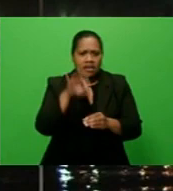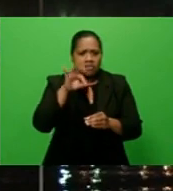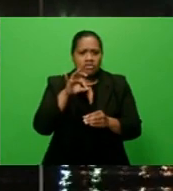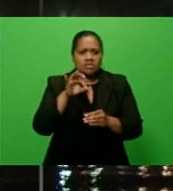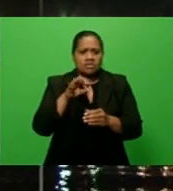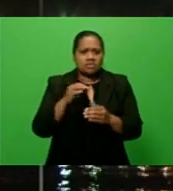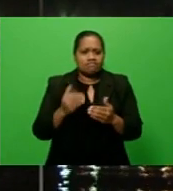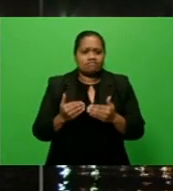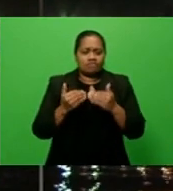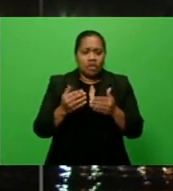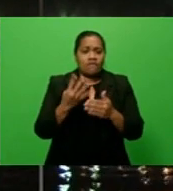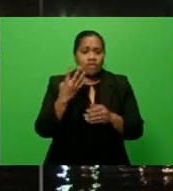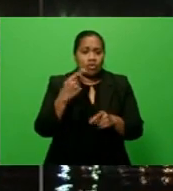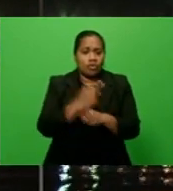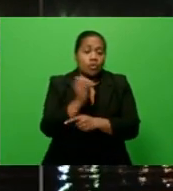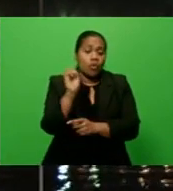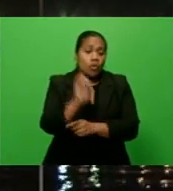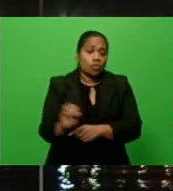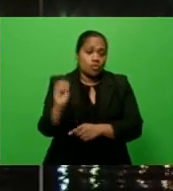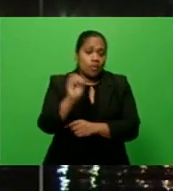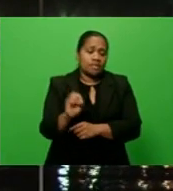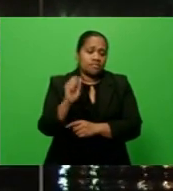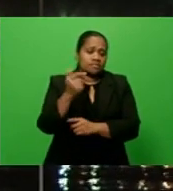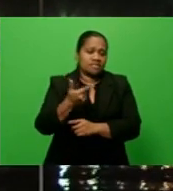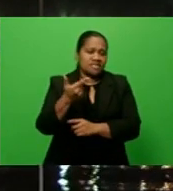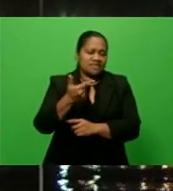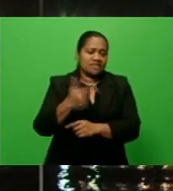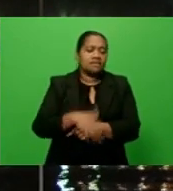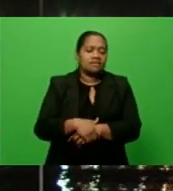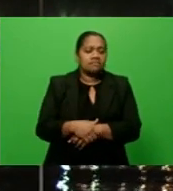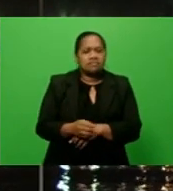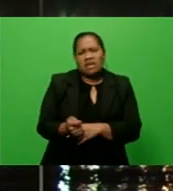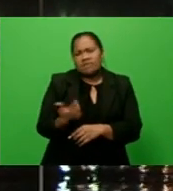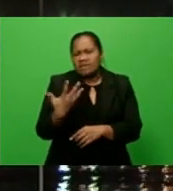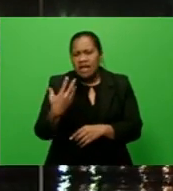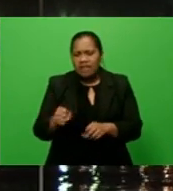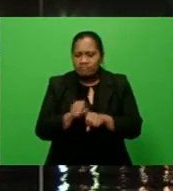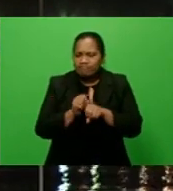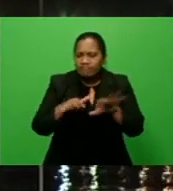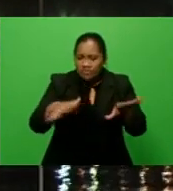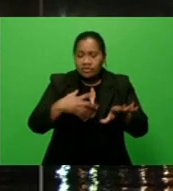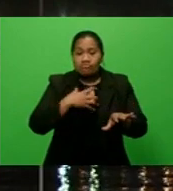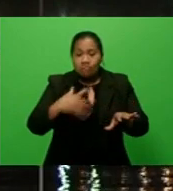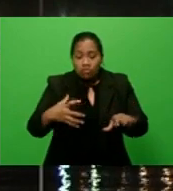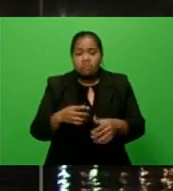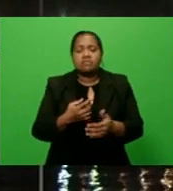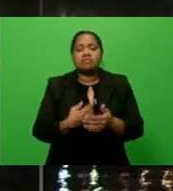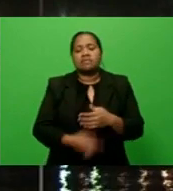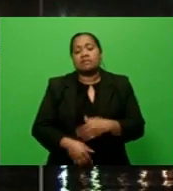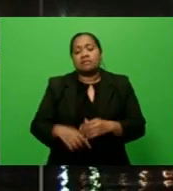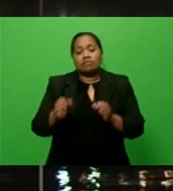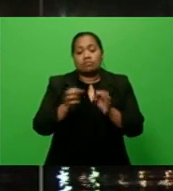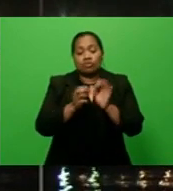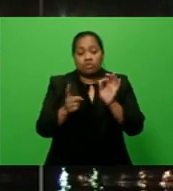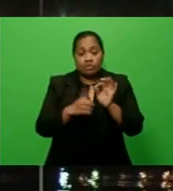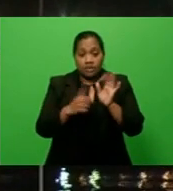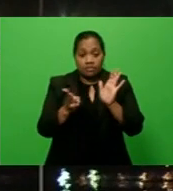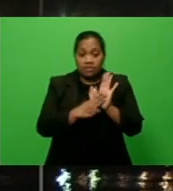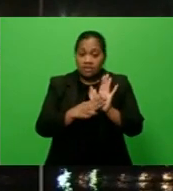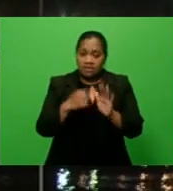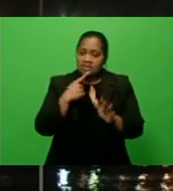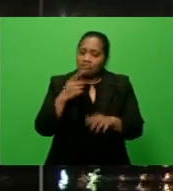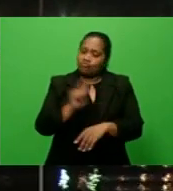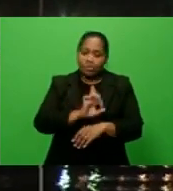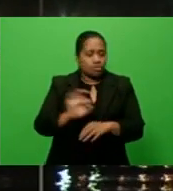weeks to October the 17th. But even if there are further outbreaks, Prime Minister Jacinda Ardern says she will not be changing it